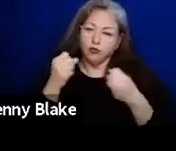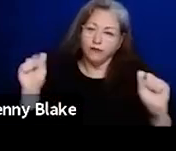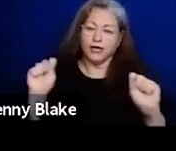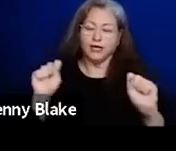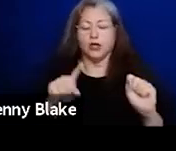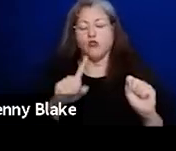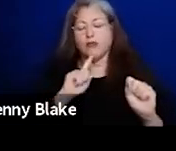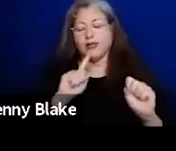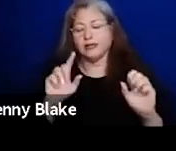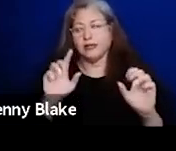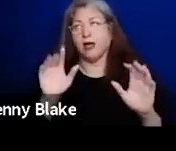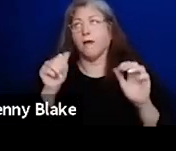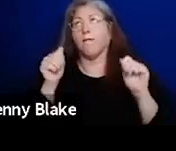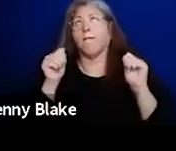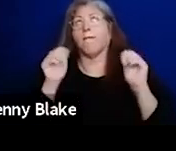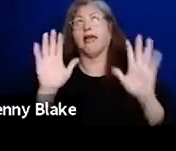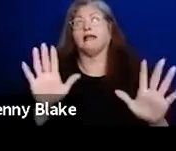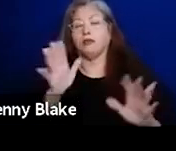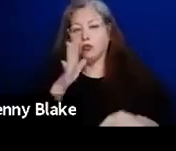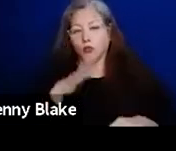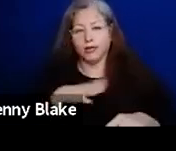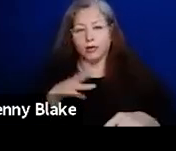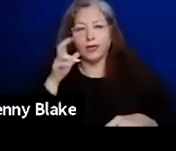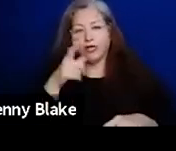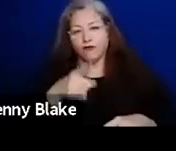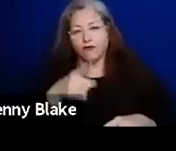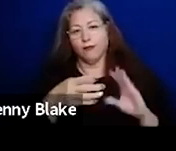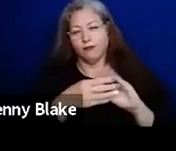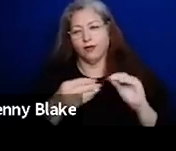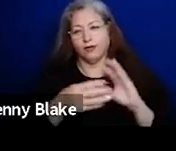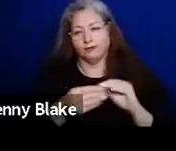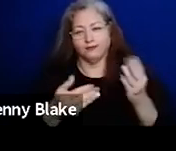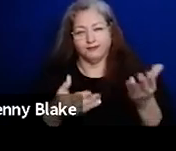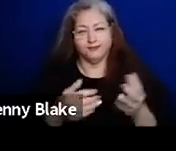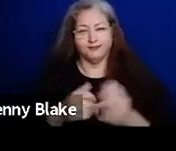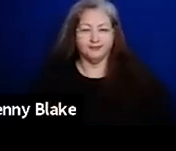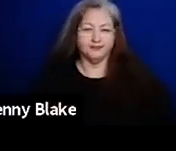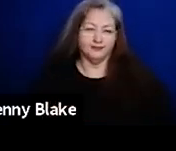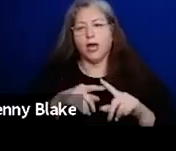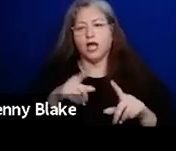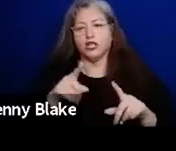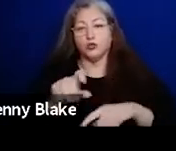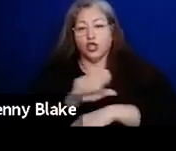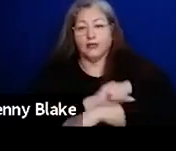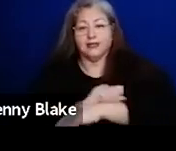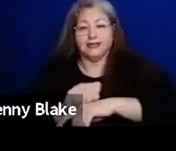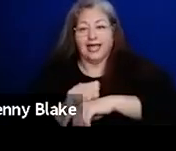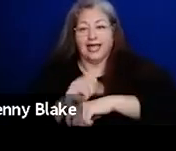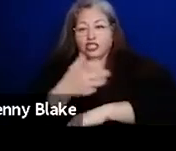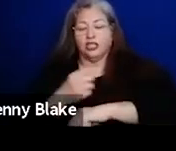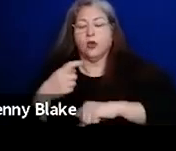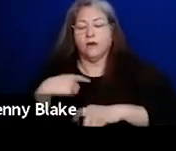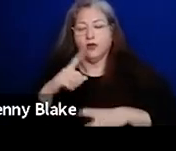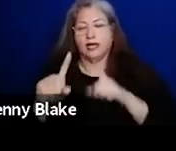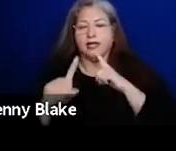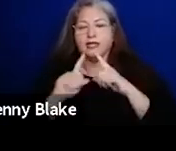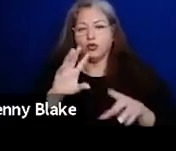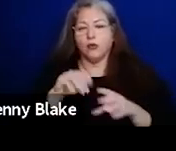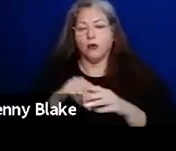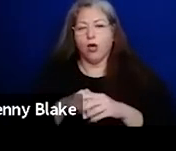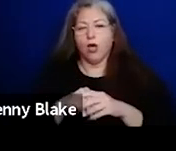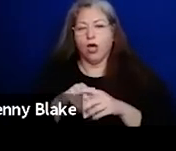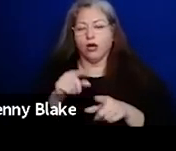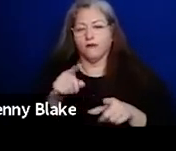amazing woman. We're going to hear in her own words today. There is an interview, there's part of the interview